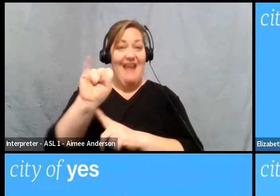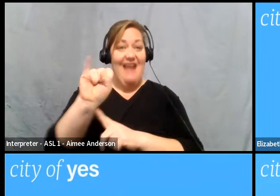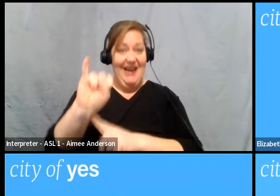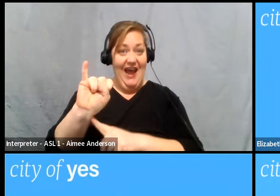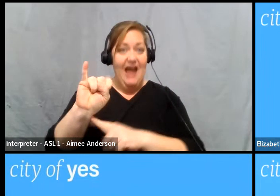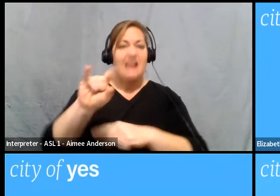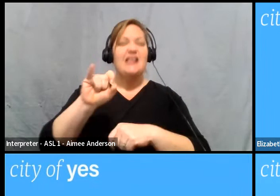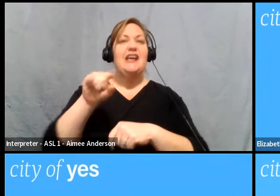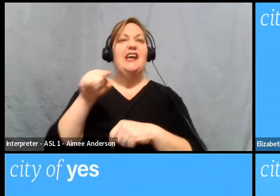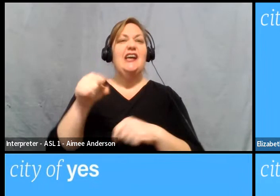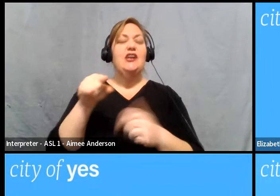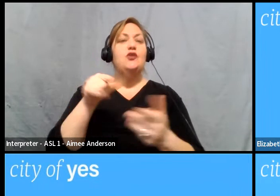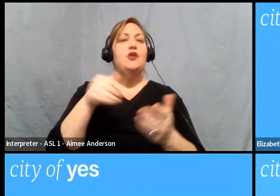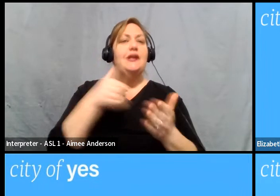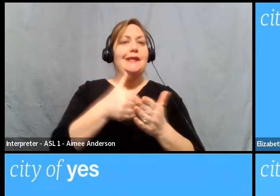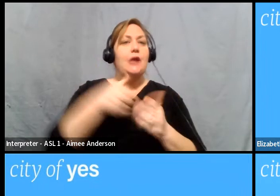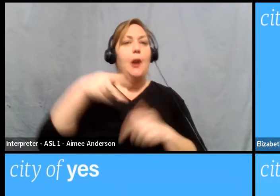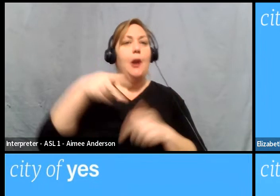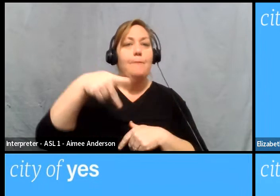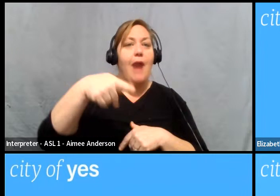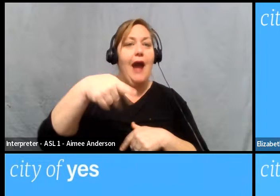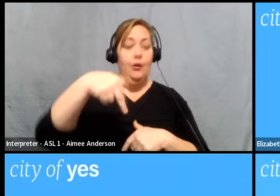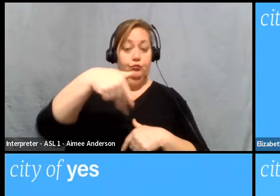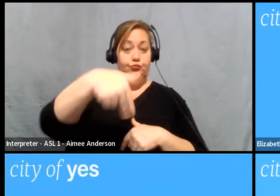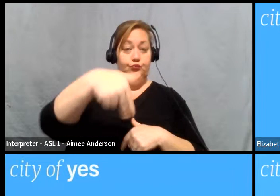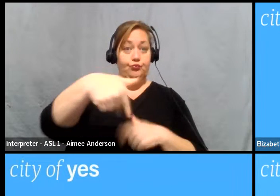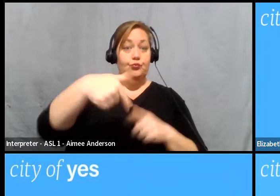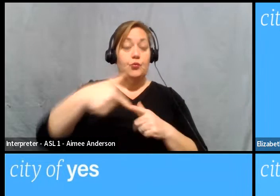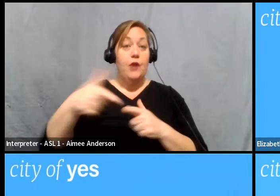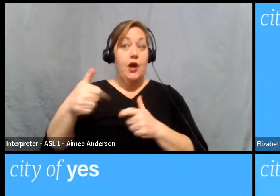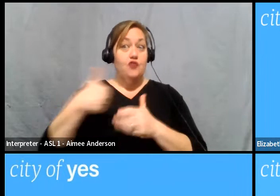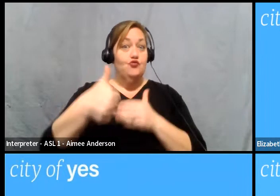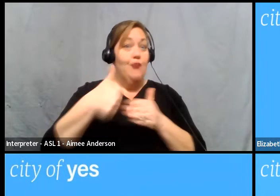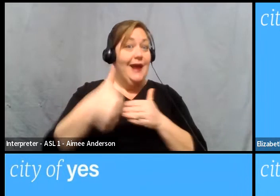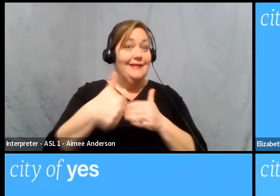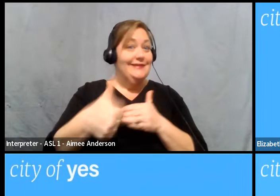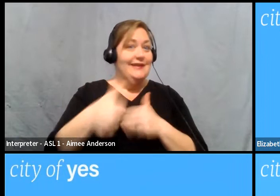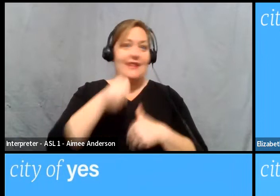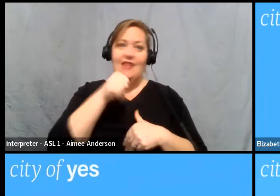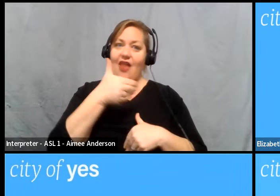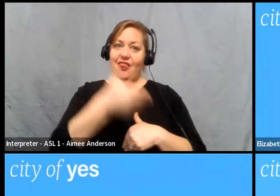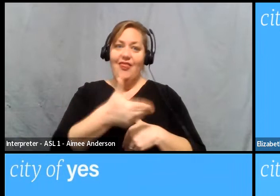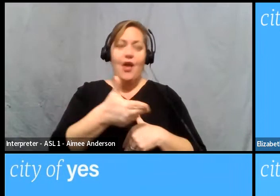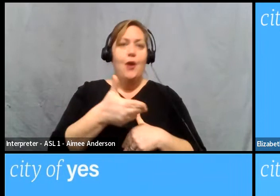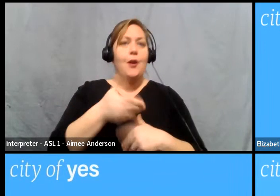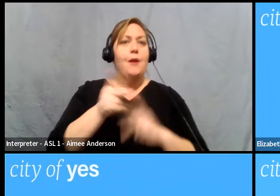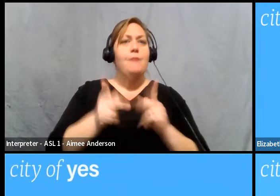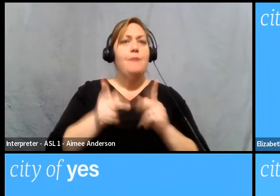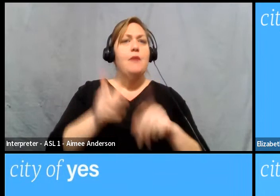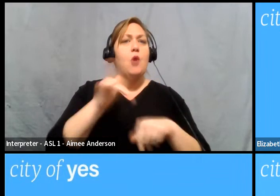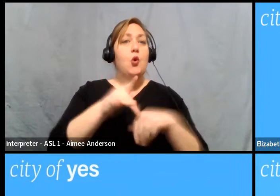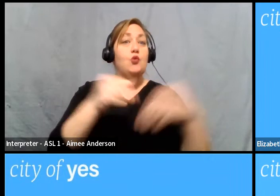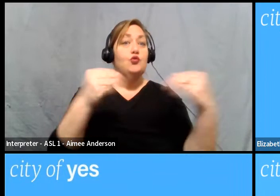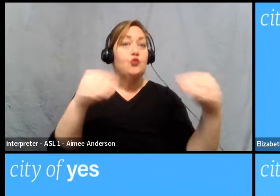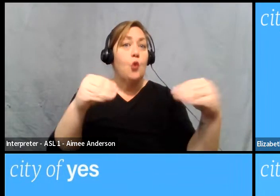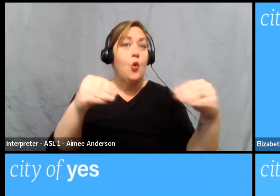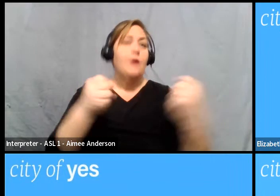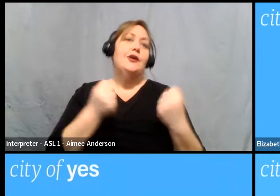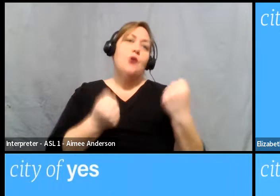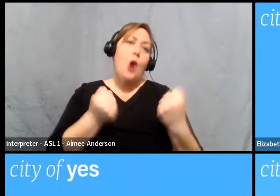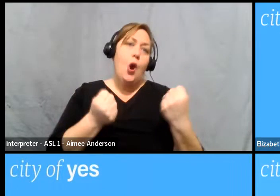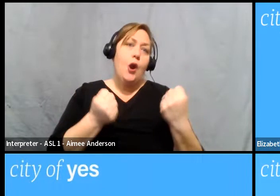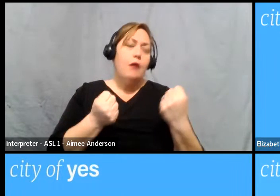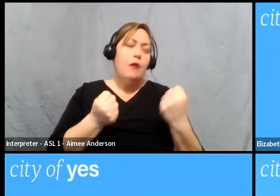Shore, it's all by automobile. The rapid transit, the transit is not there for it. People go to the store, it's by car. People